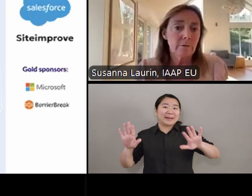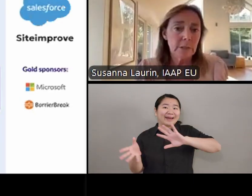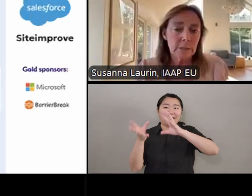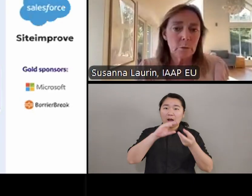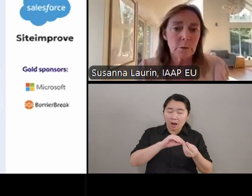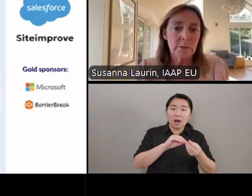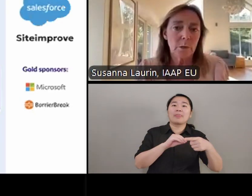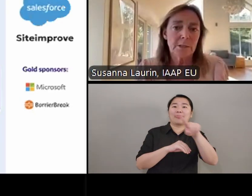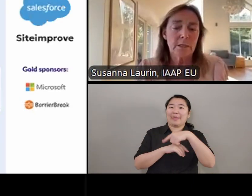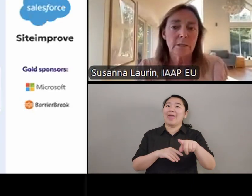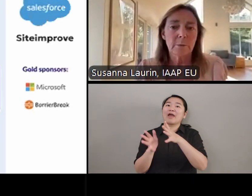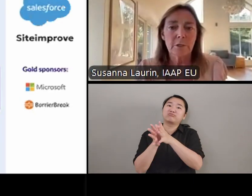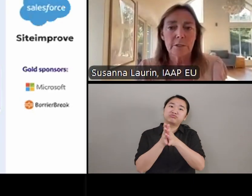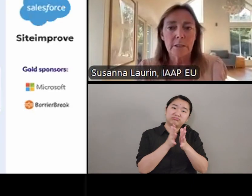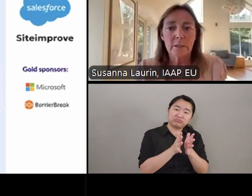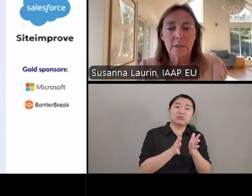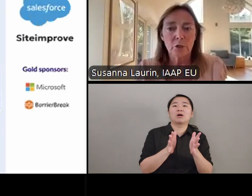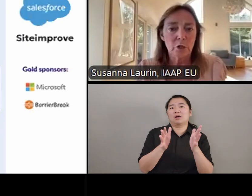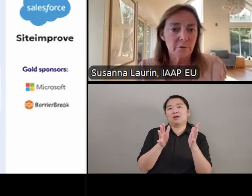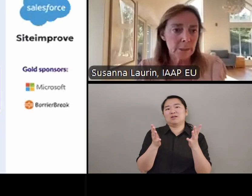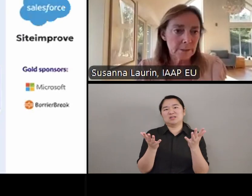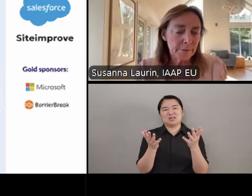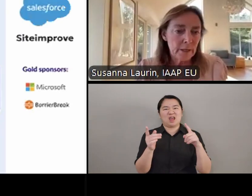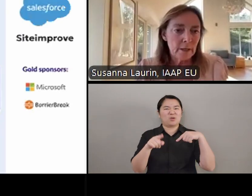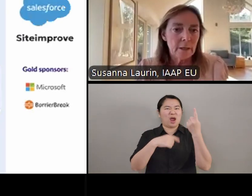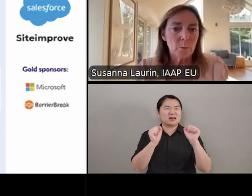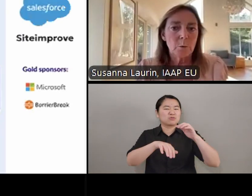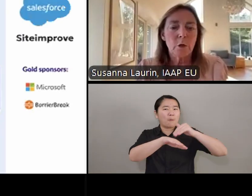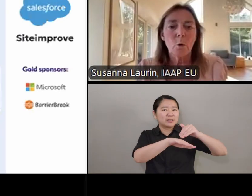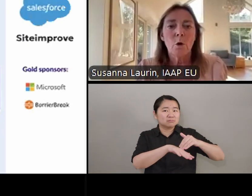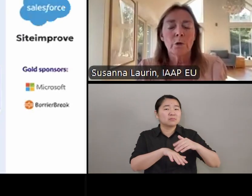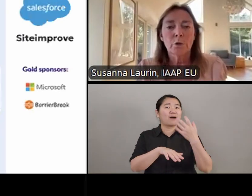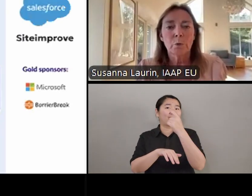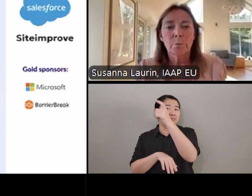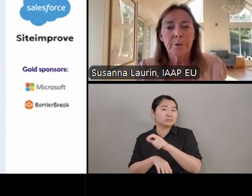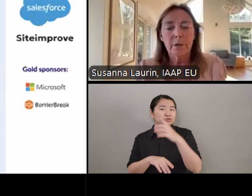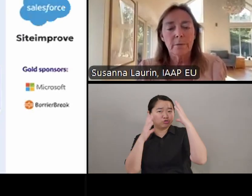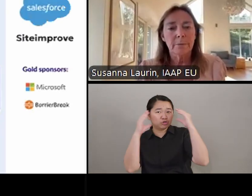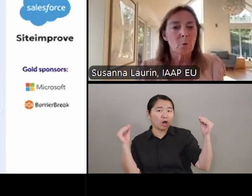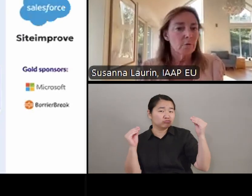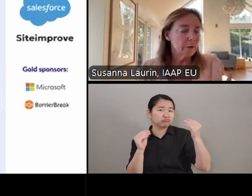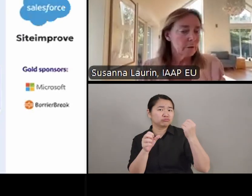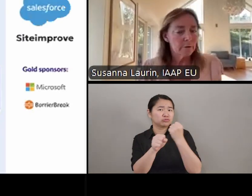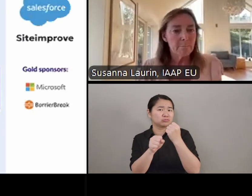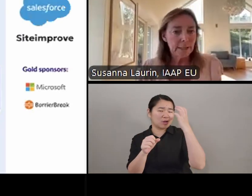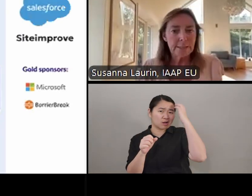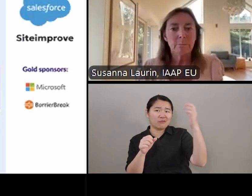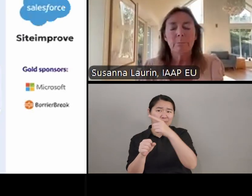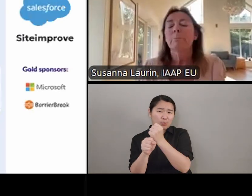Hidde de Vries, who is a web standard specialist at the Dutch government. Then we will go on to more of